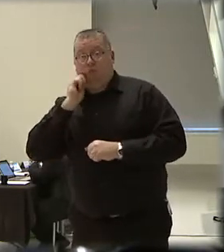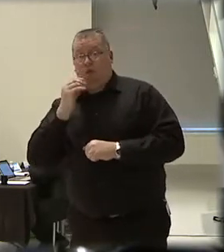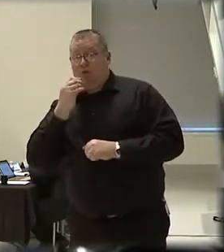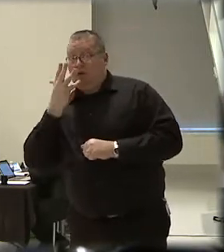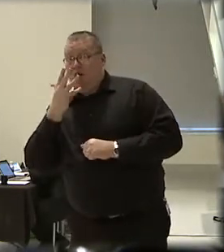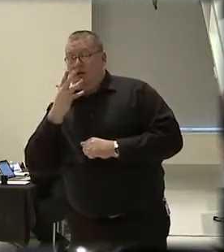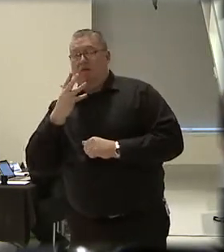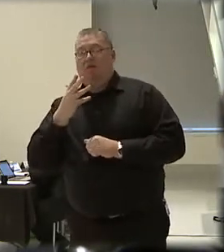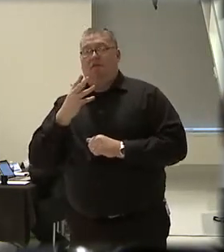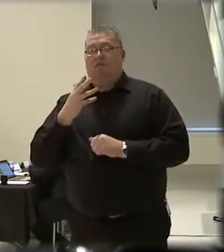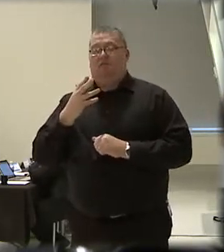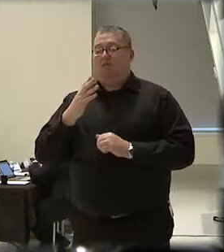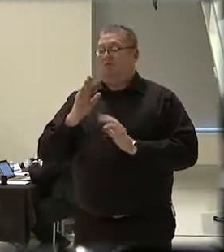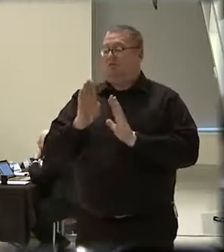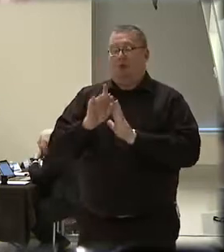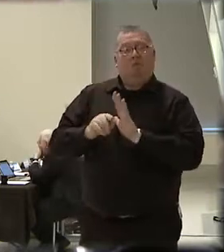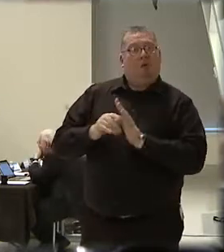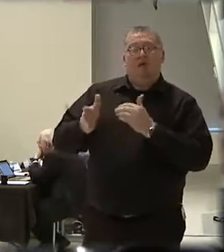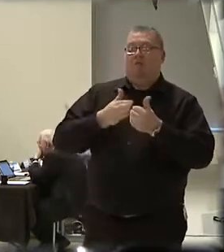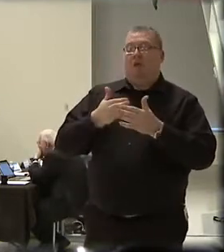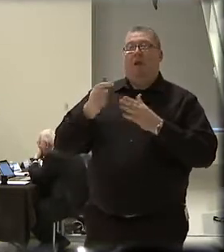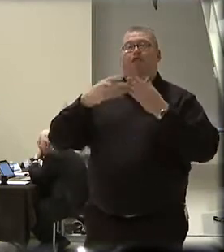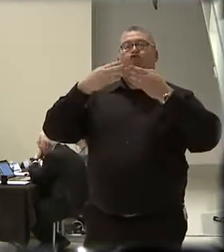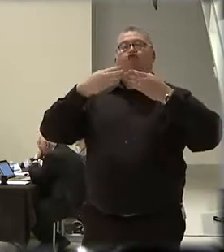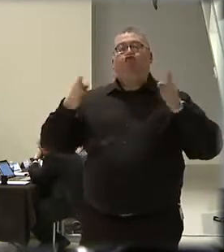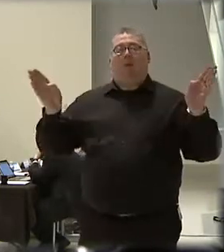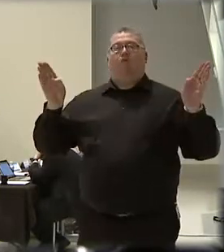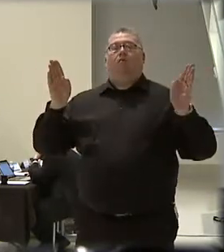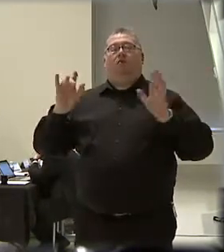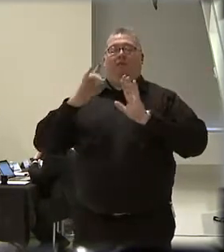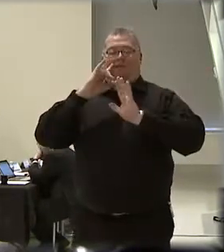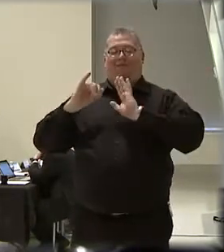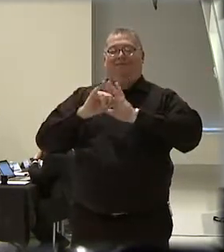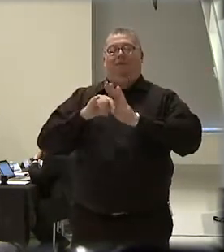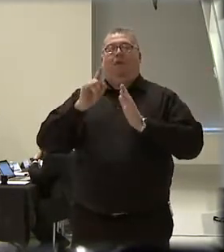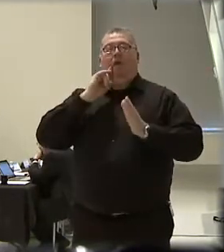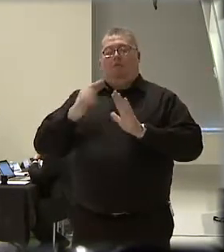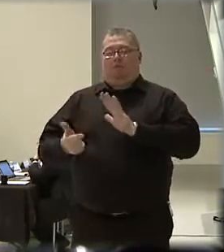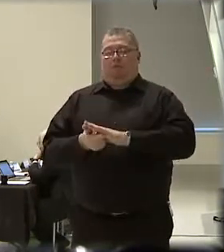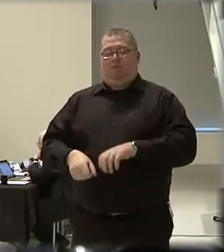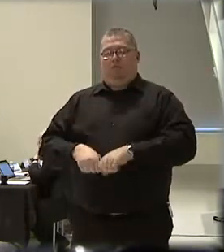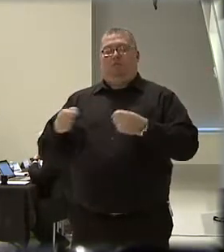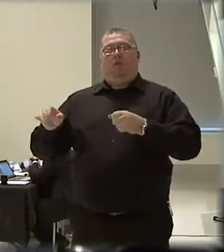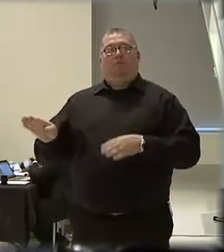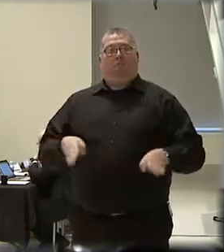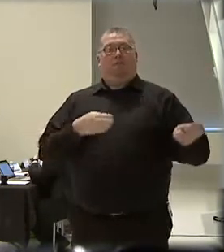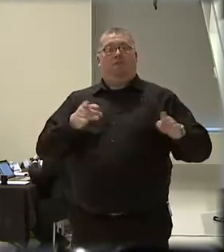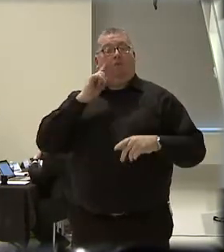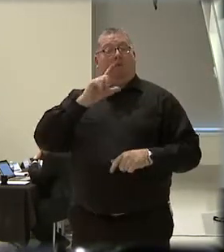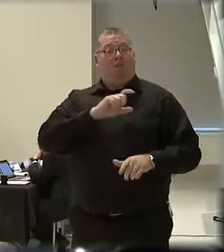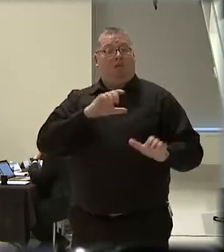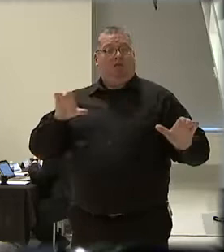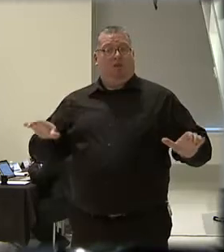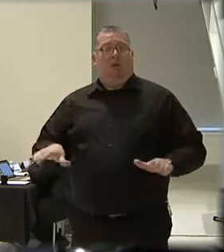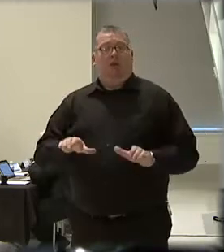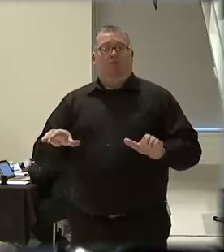or other class factors as general indicators of criminal activity and subsequent police action.